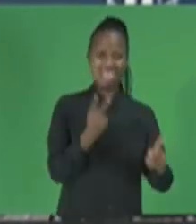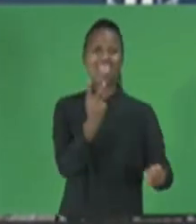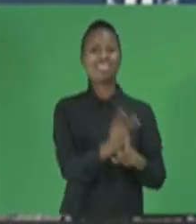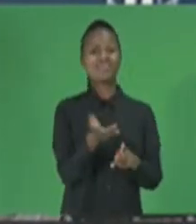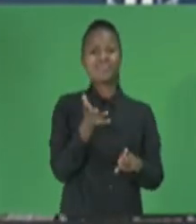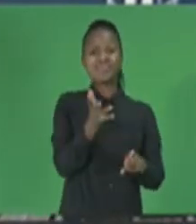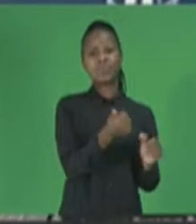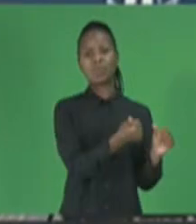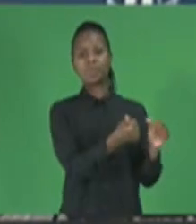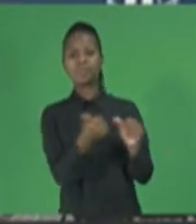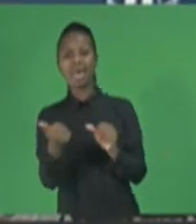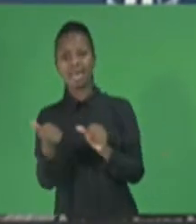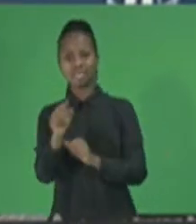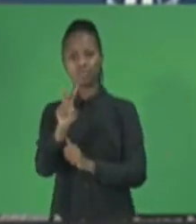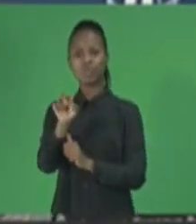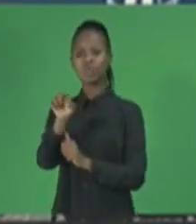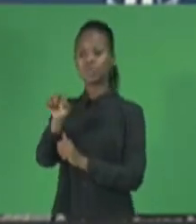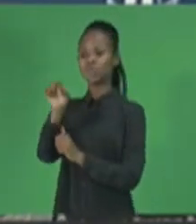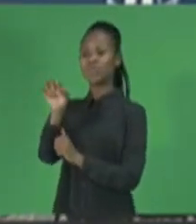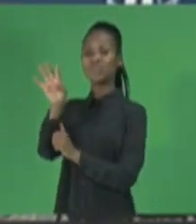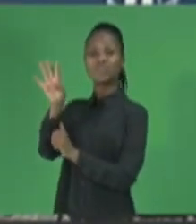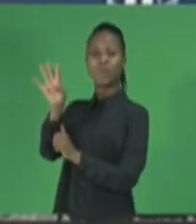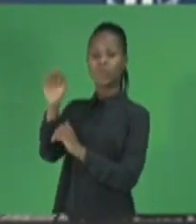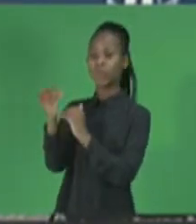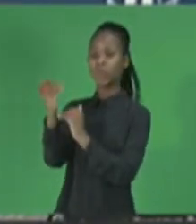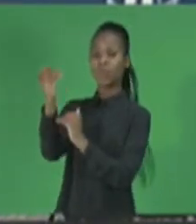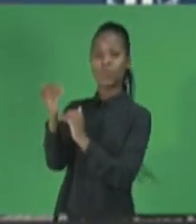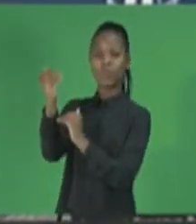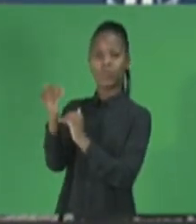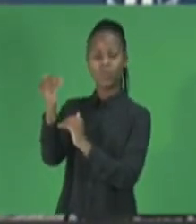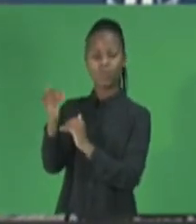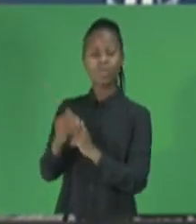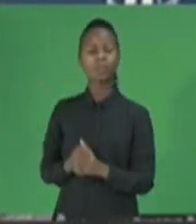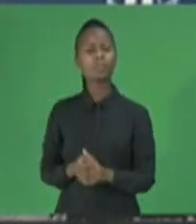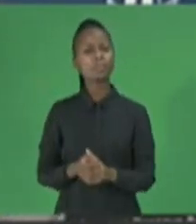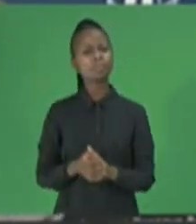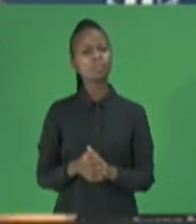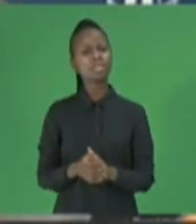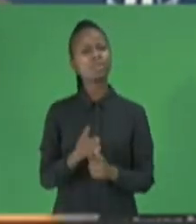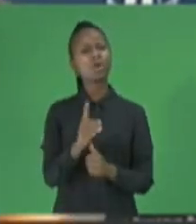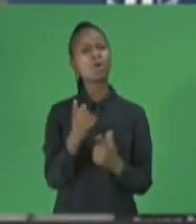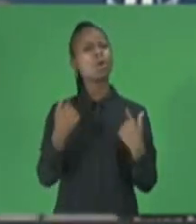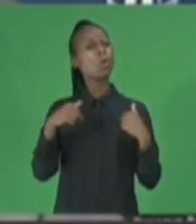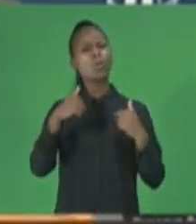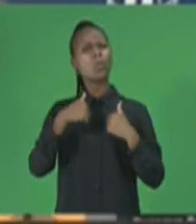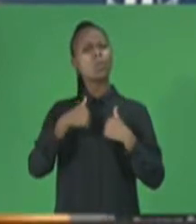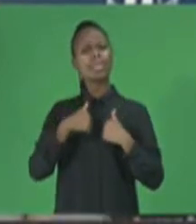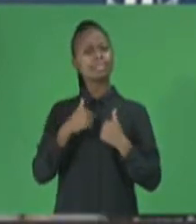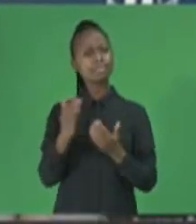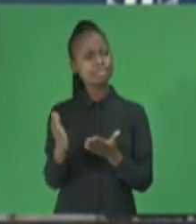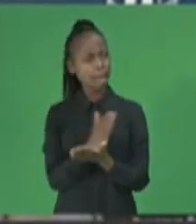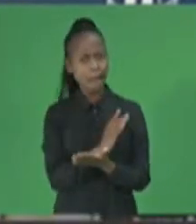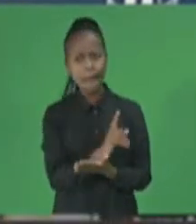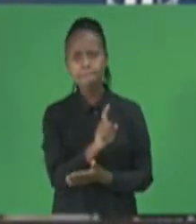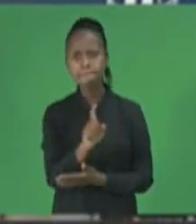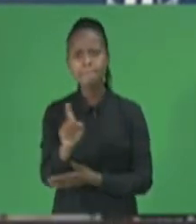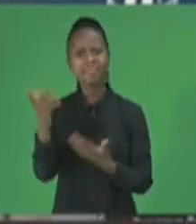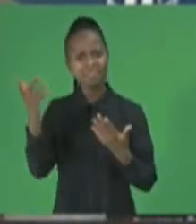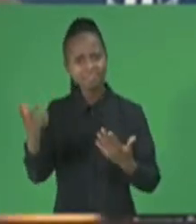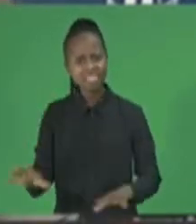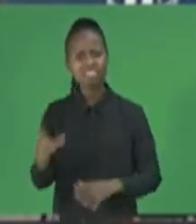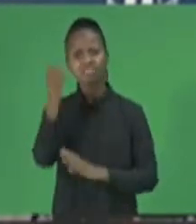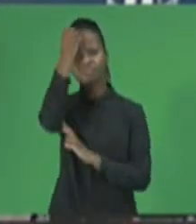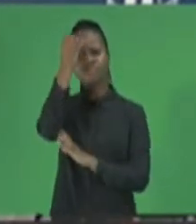Minister of Finance changed and the Governor changed, and no one remembered that that is what we had said to South